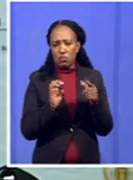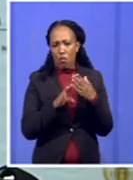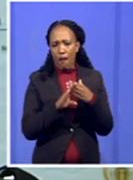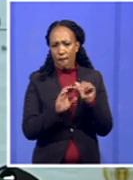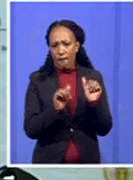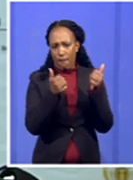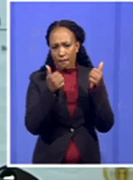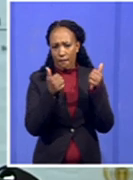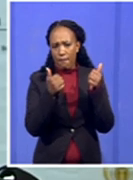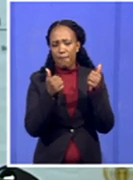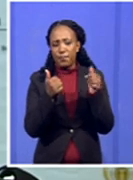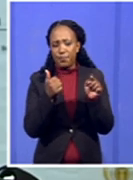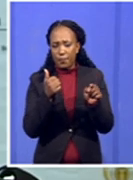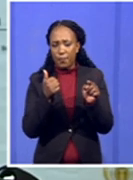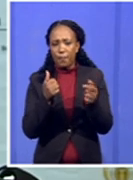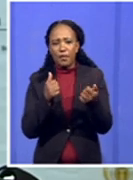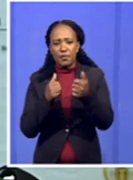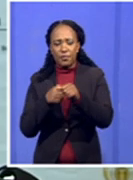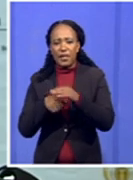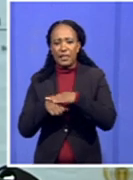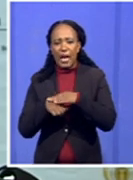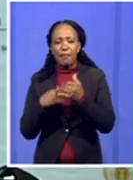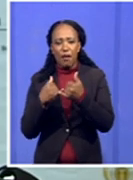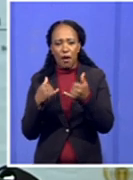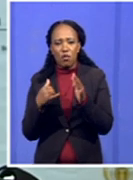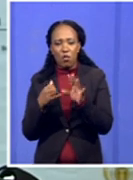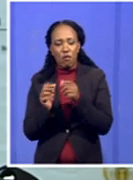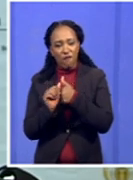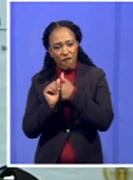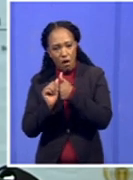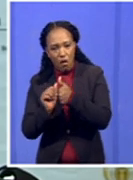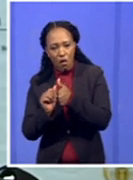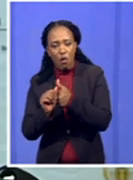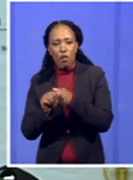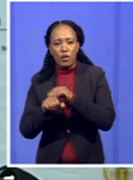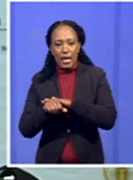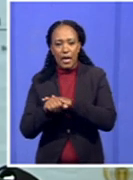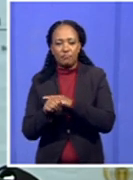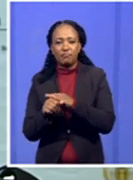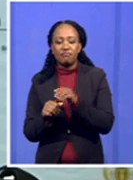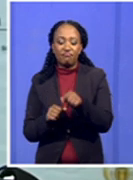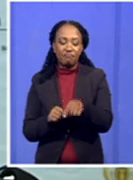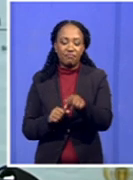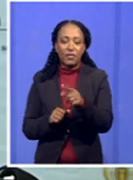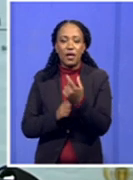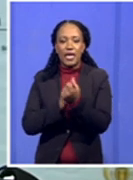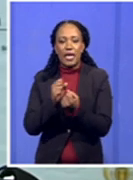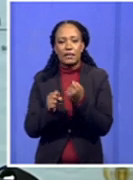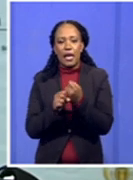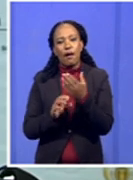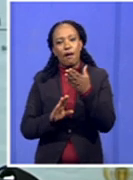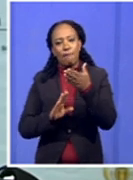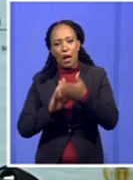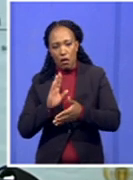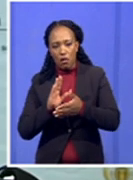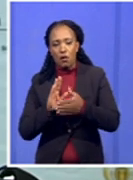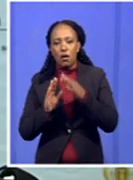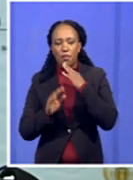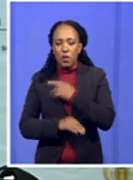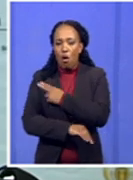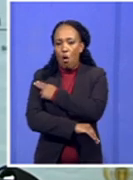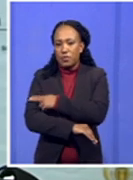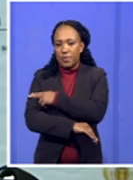timelines, we intend to make sure that we follow our commitments and come by the end of next year that the entire hospital